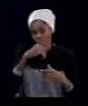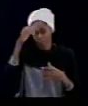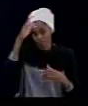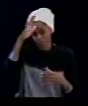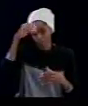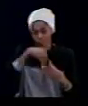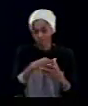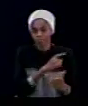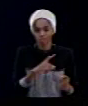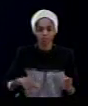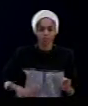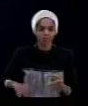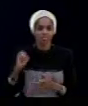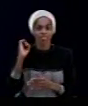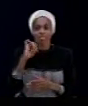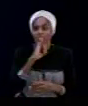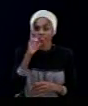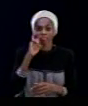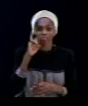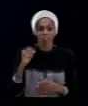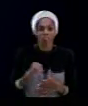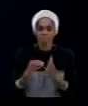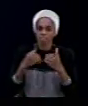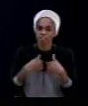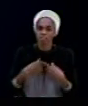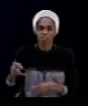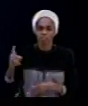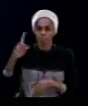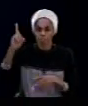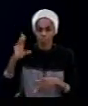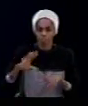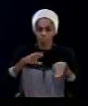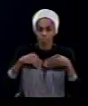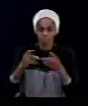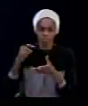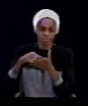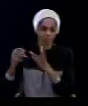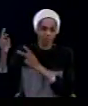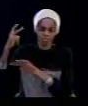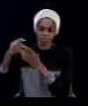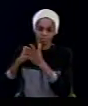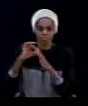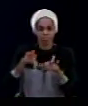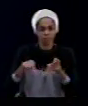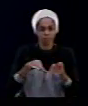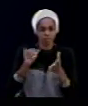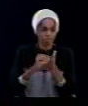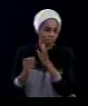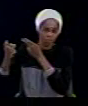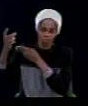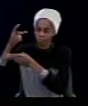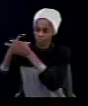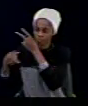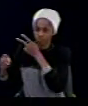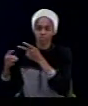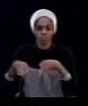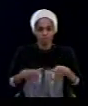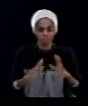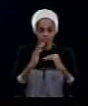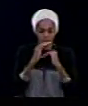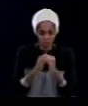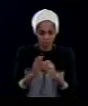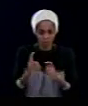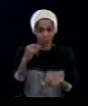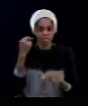crusade, that the Lord gave him the vision and is executing the vision. Thank you. Let's worship the name of the Lord